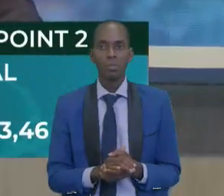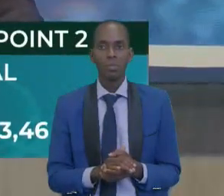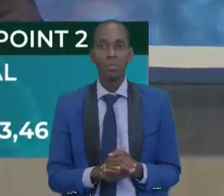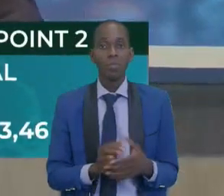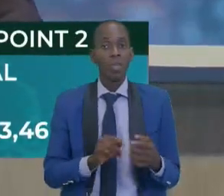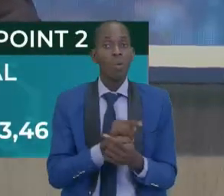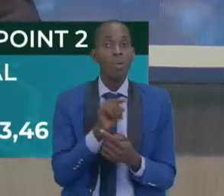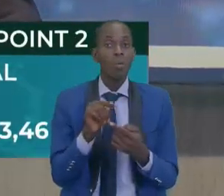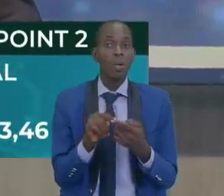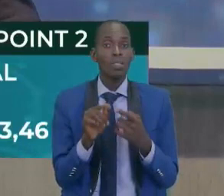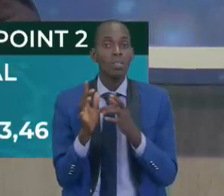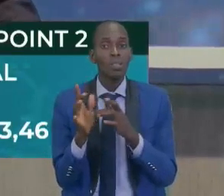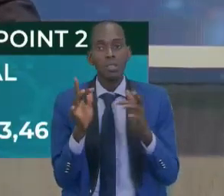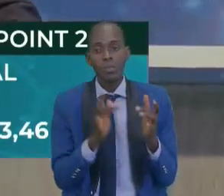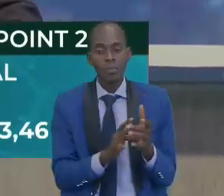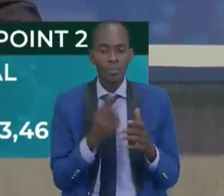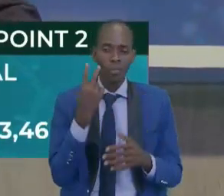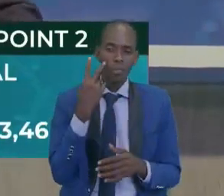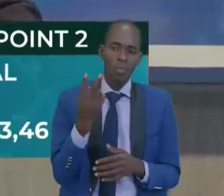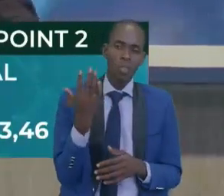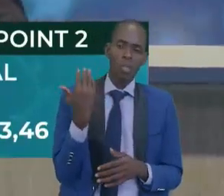When Jesus saw